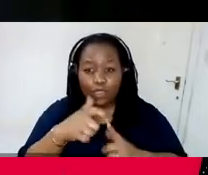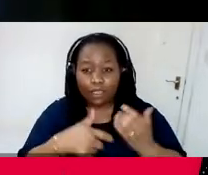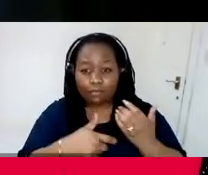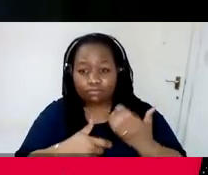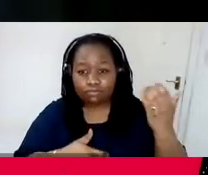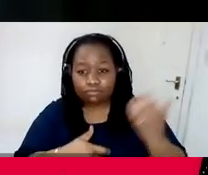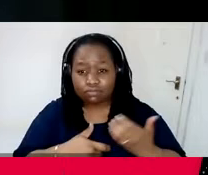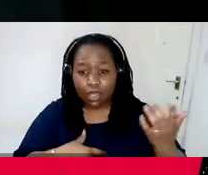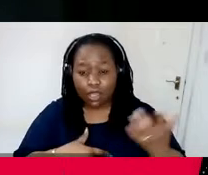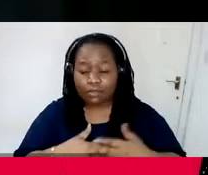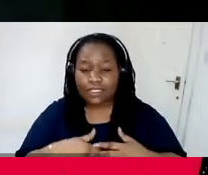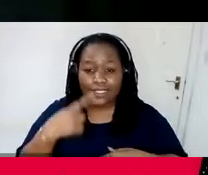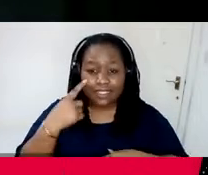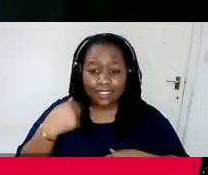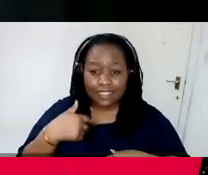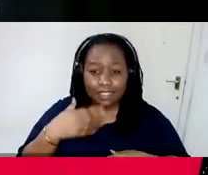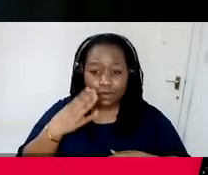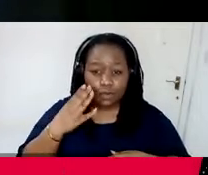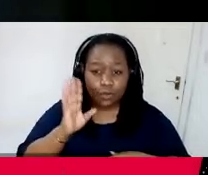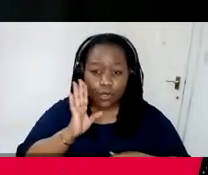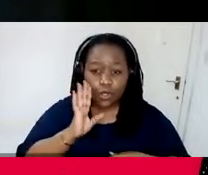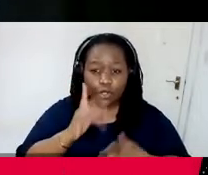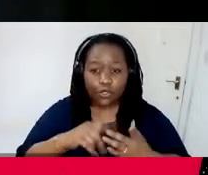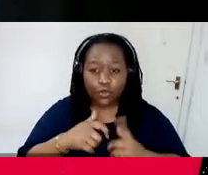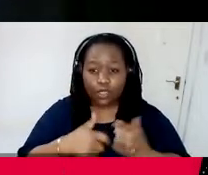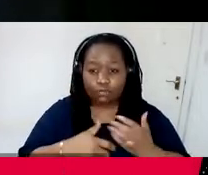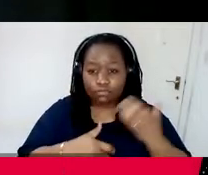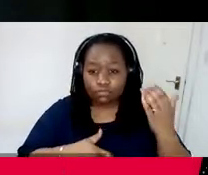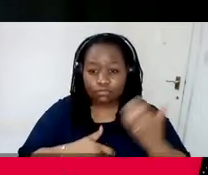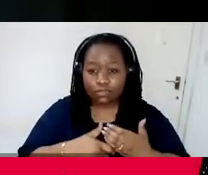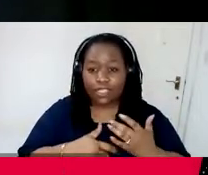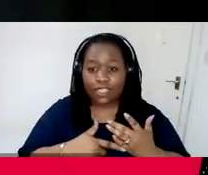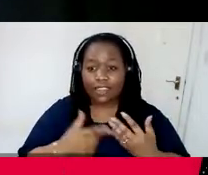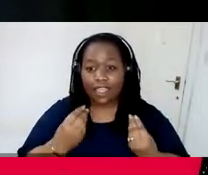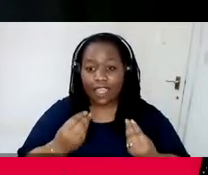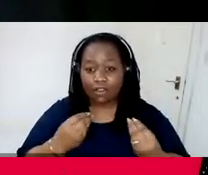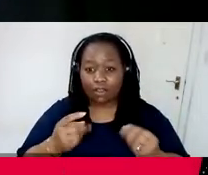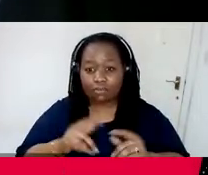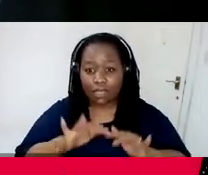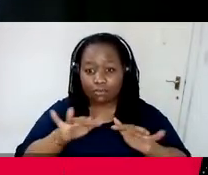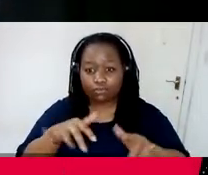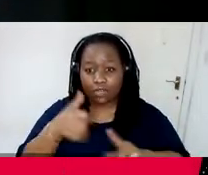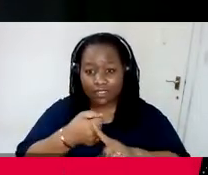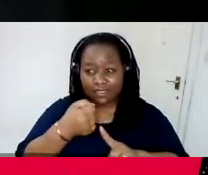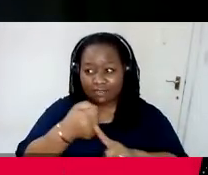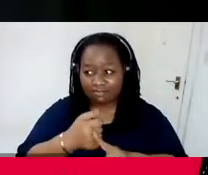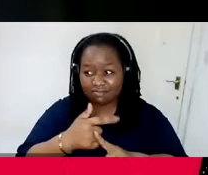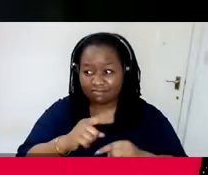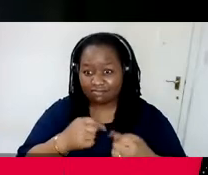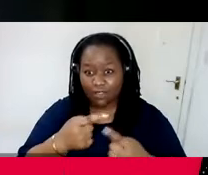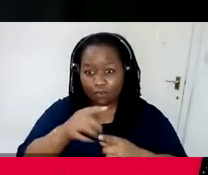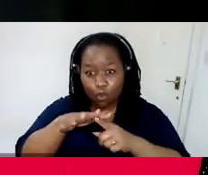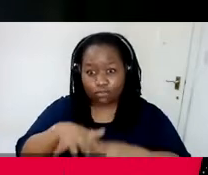heard yesterday about the use of UK weapons during the Arab uprisings and in repression since.